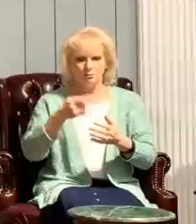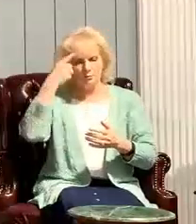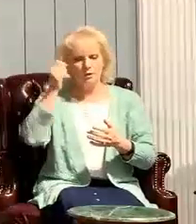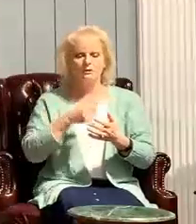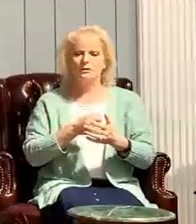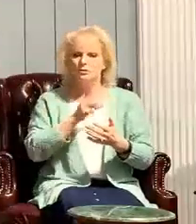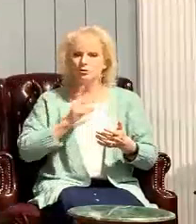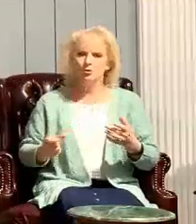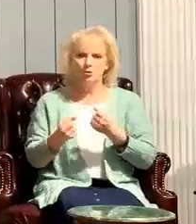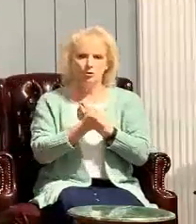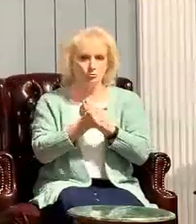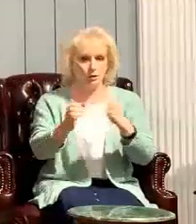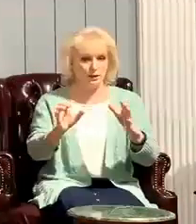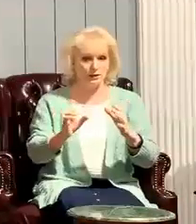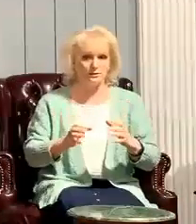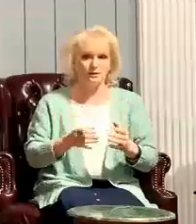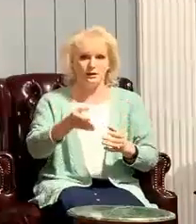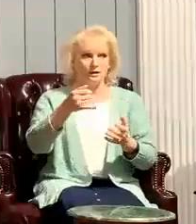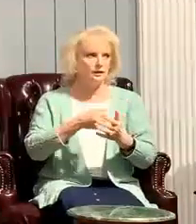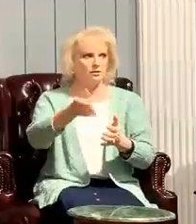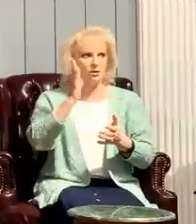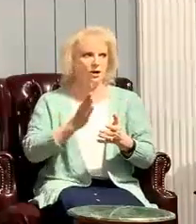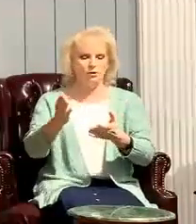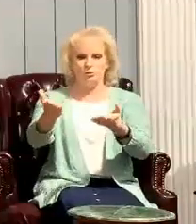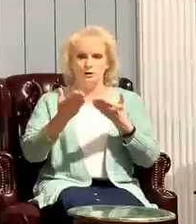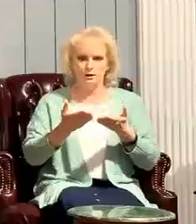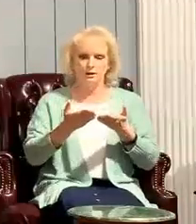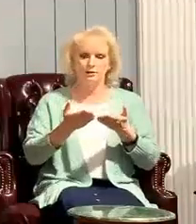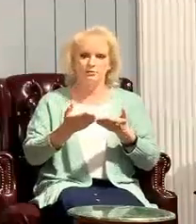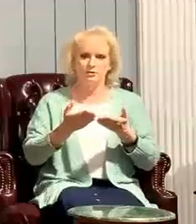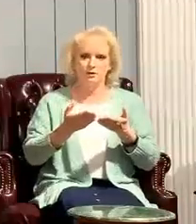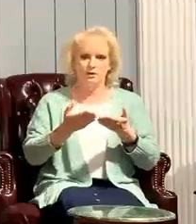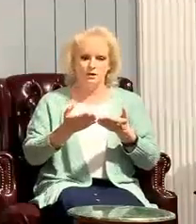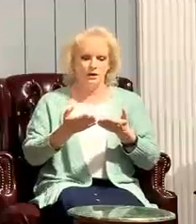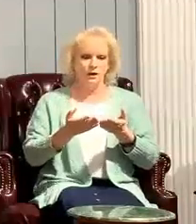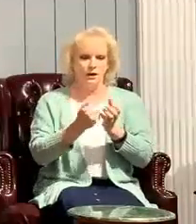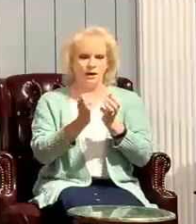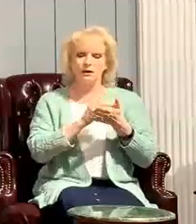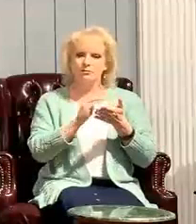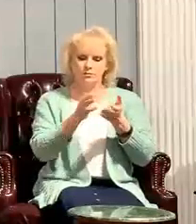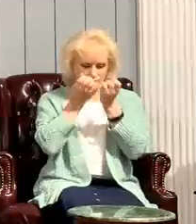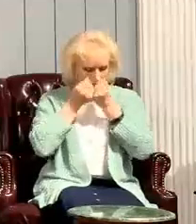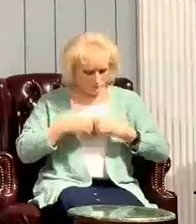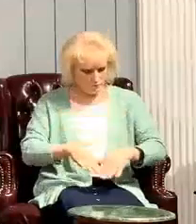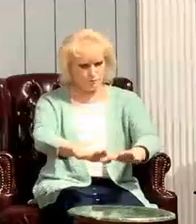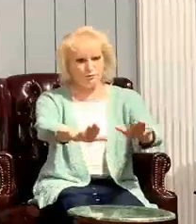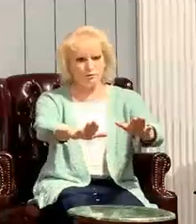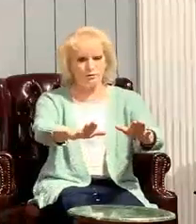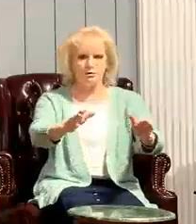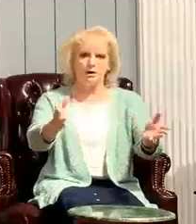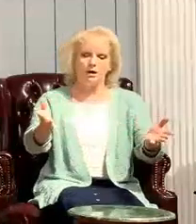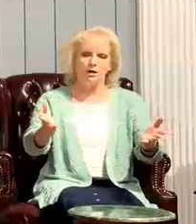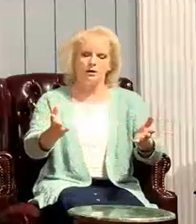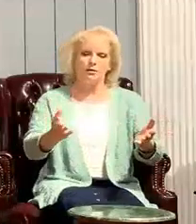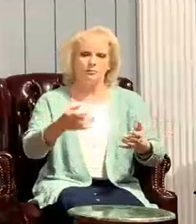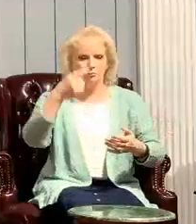God's command. This is it's God who gives. It's God who channels his forgiveness to others. It's God who channels this release, because